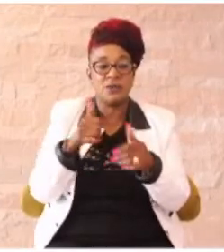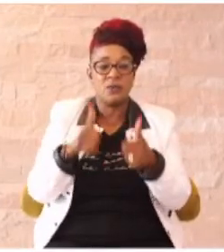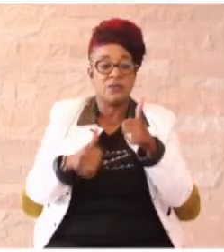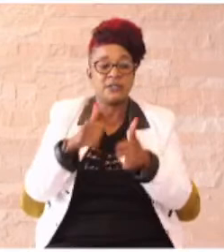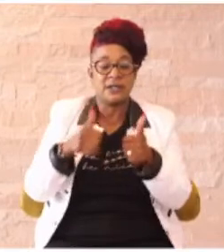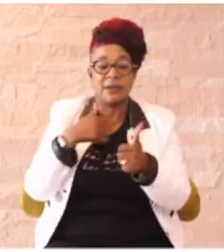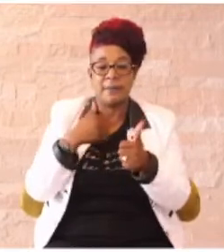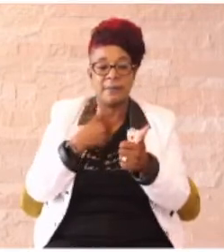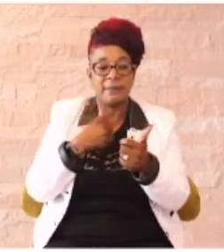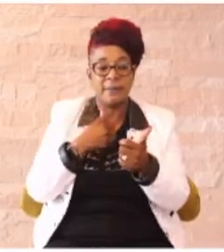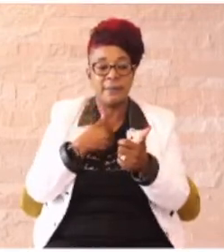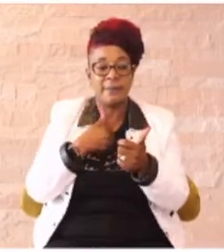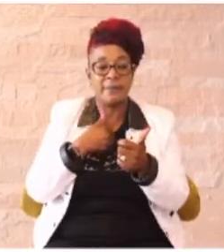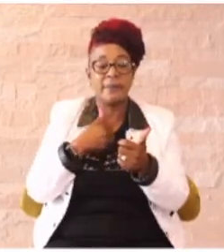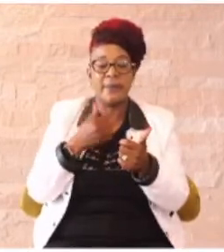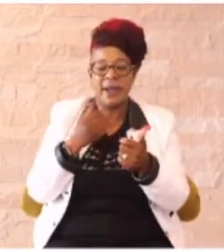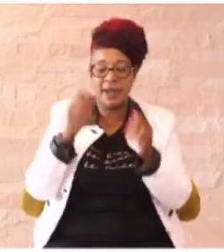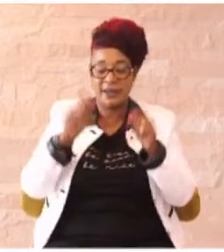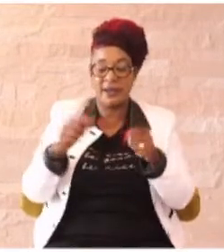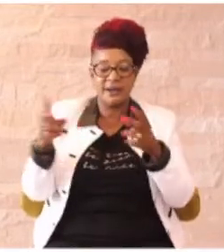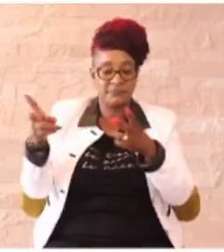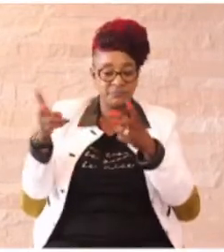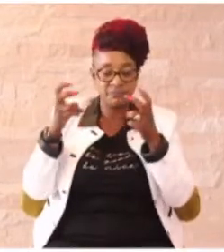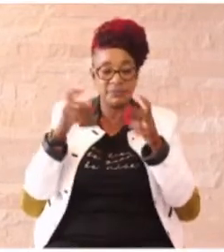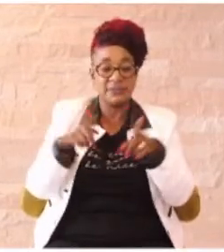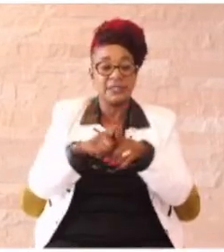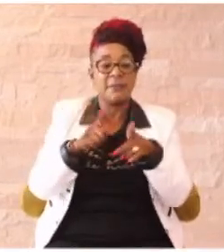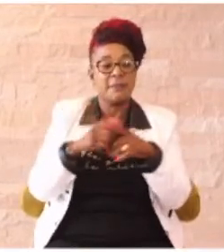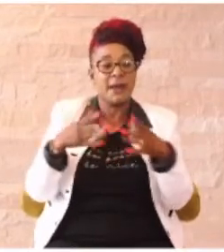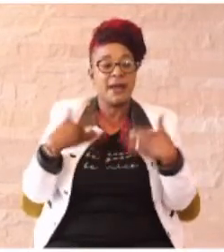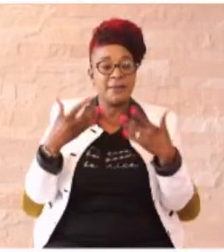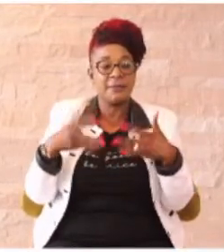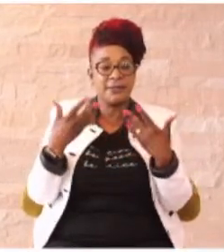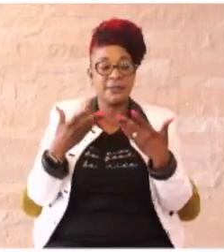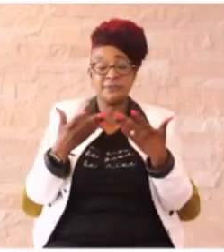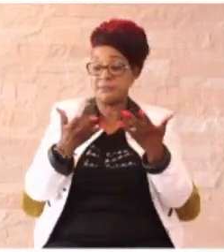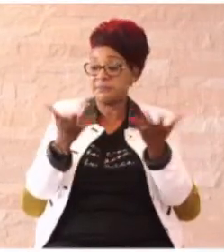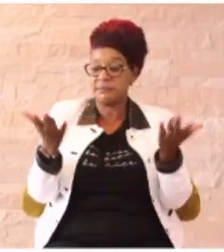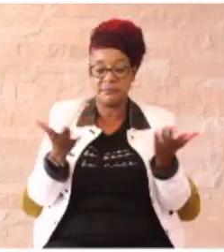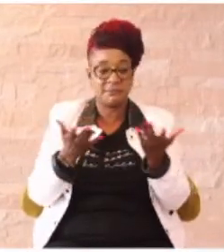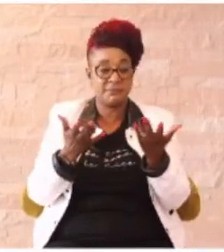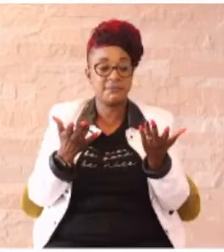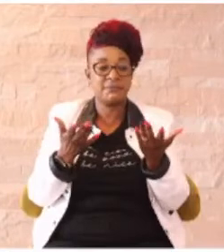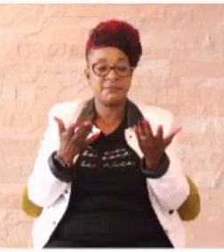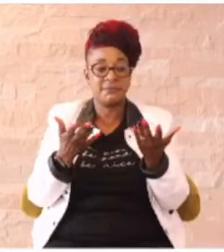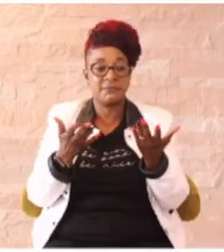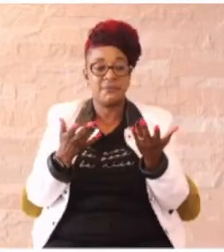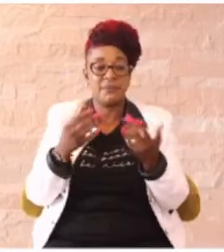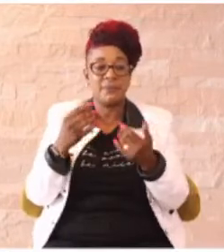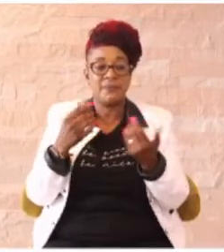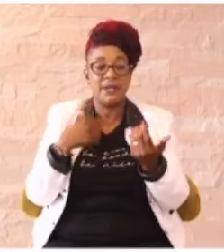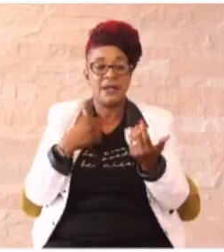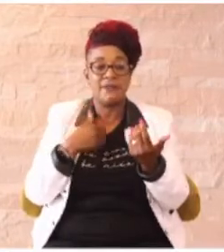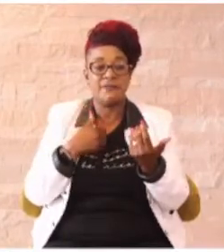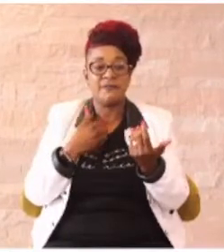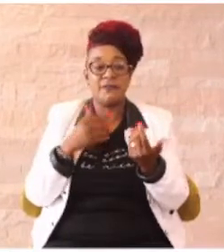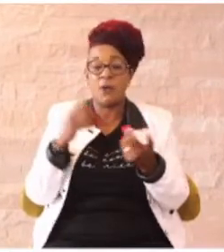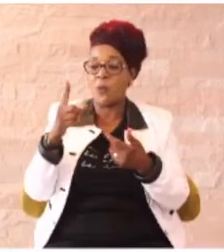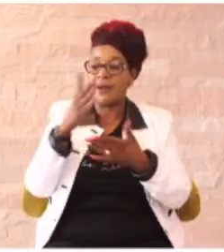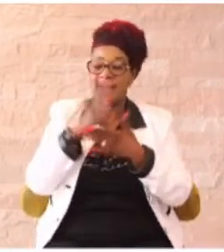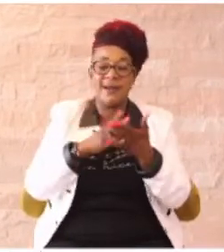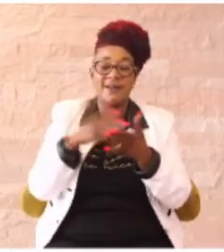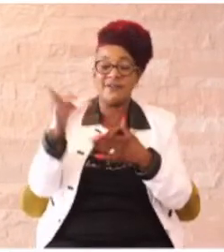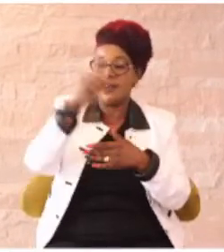biggest takeaway, and I'm happy that this is the end, because I will have 1.5 days to look